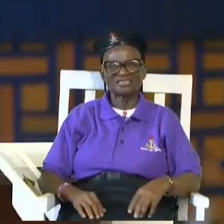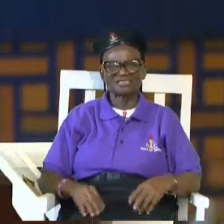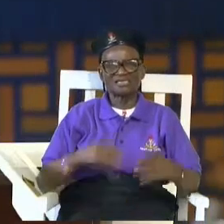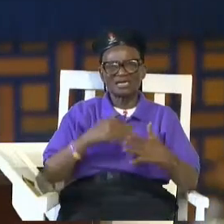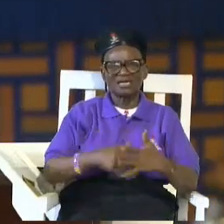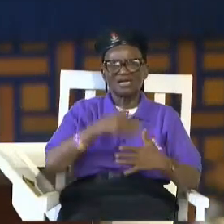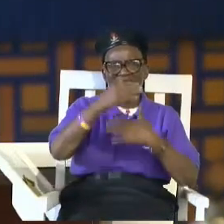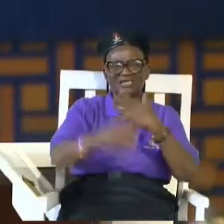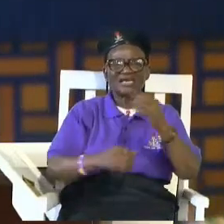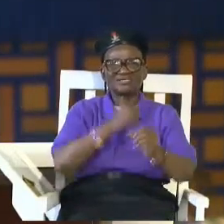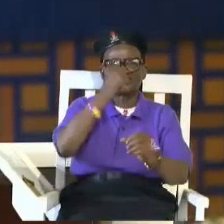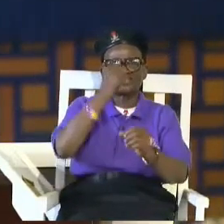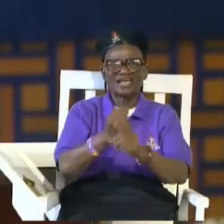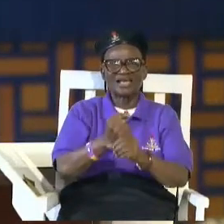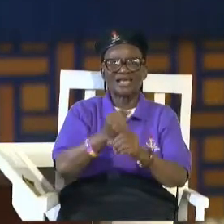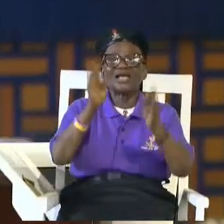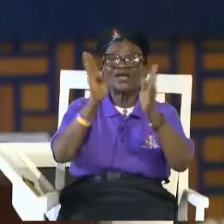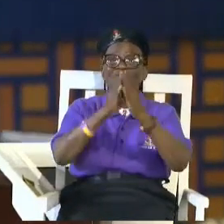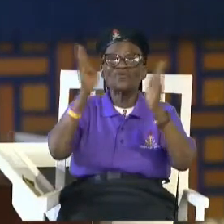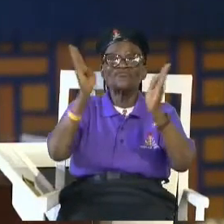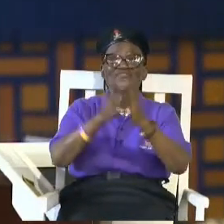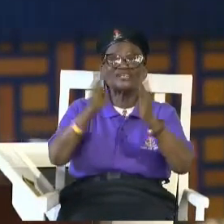Next year convention,